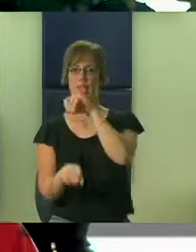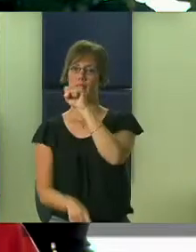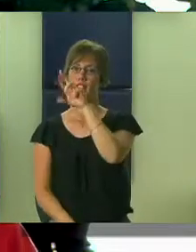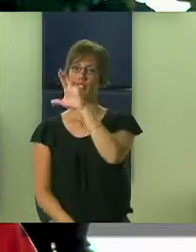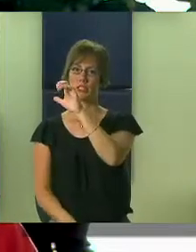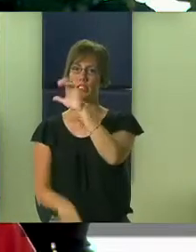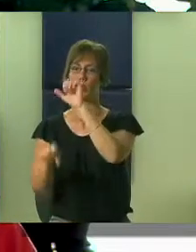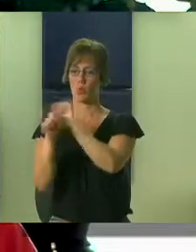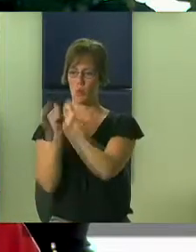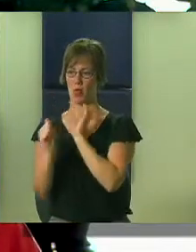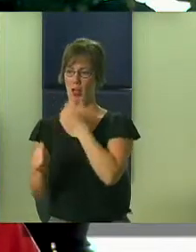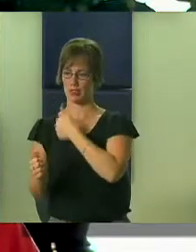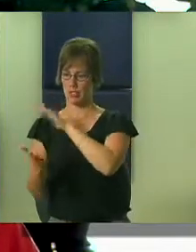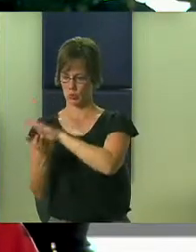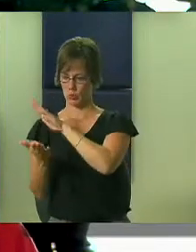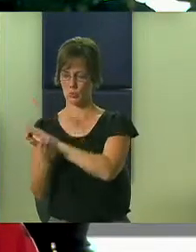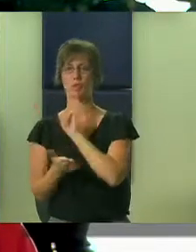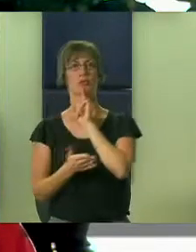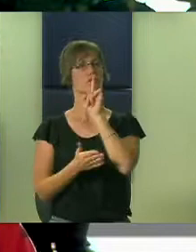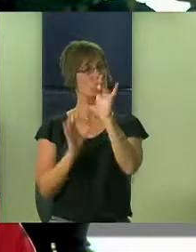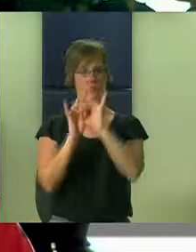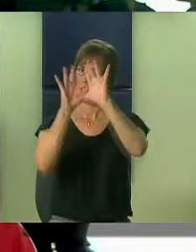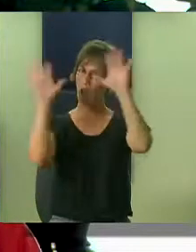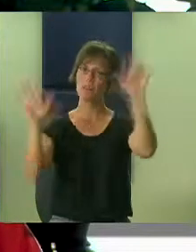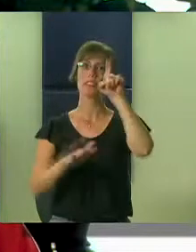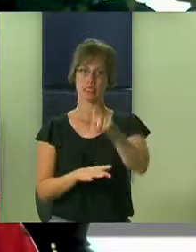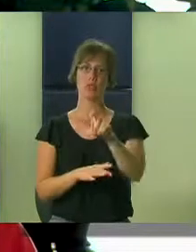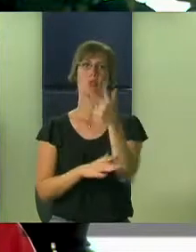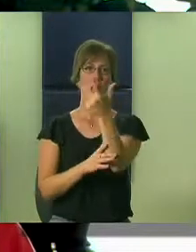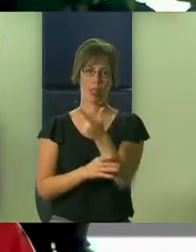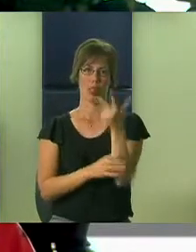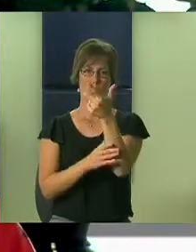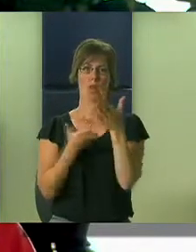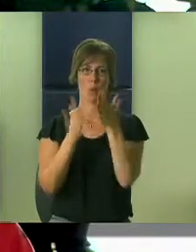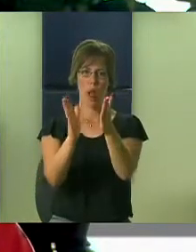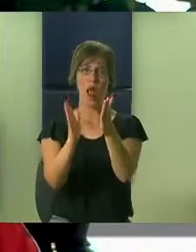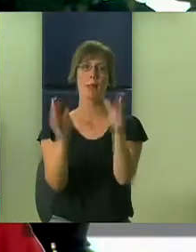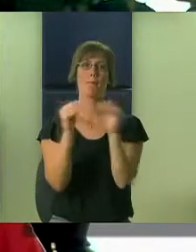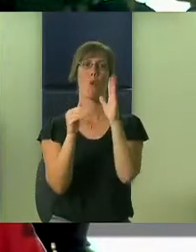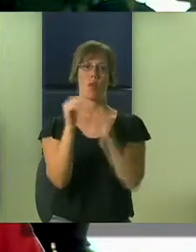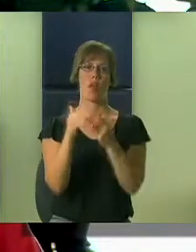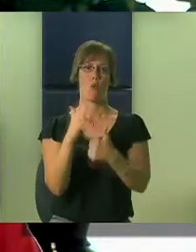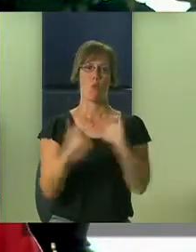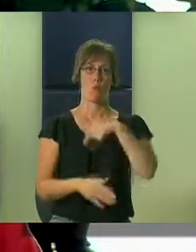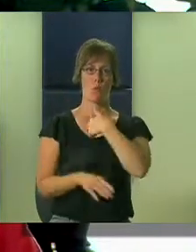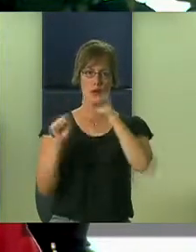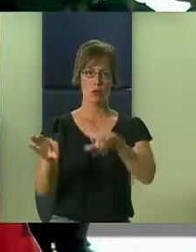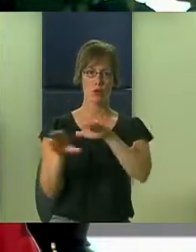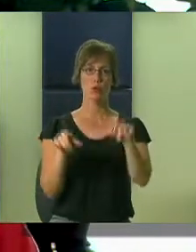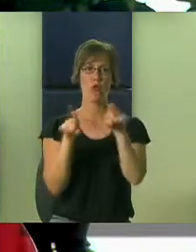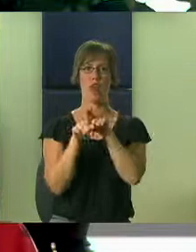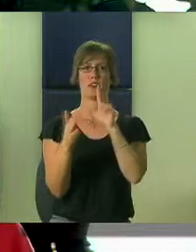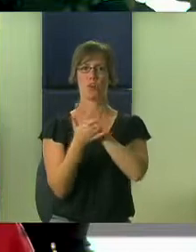situation as ISRC worked with us. And it was very, very obvious that it needed to be a 3-way,